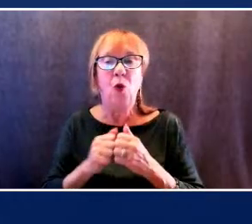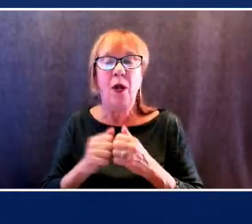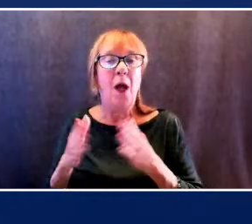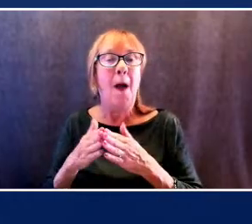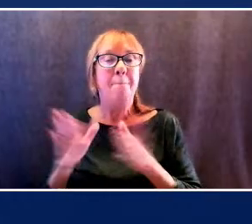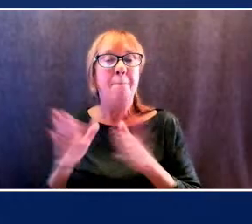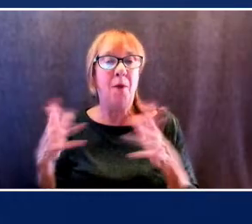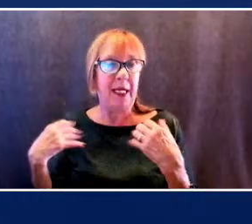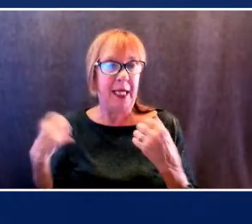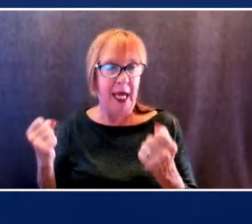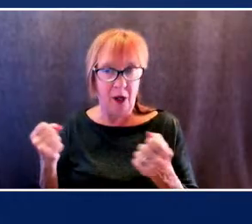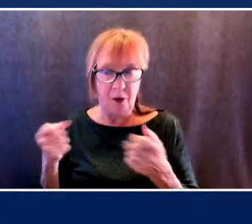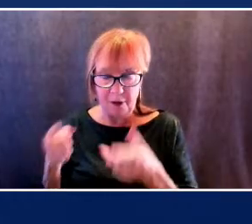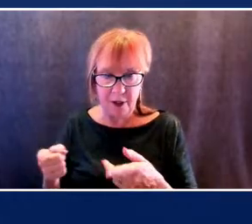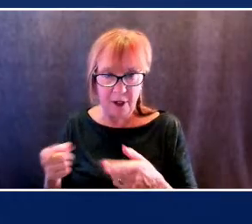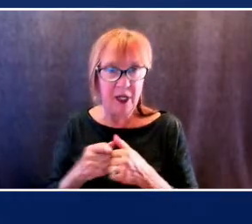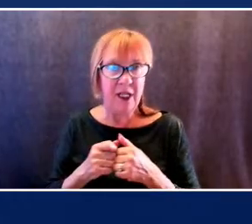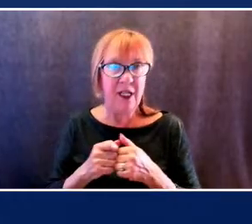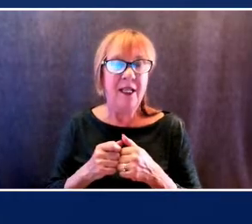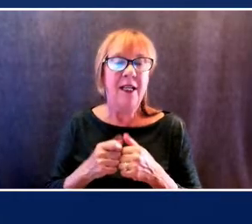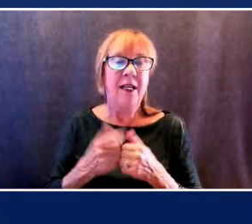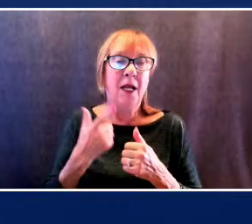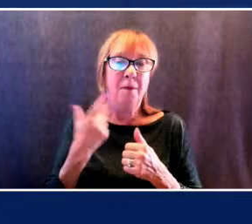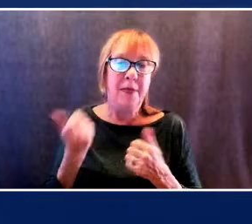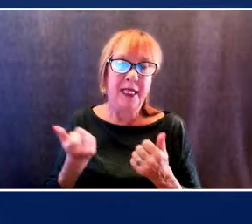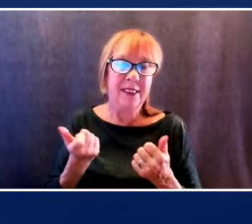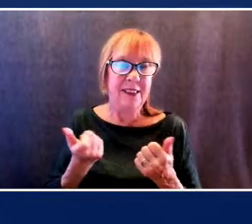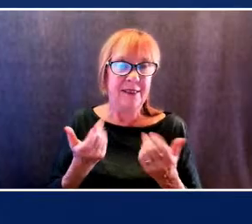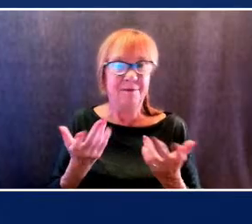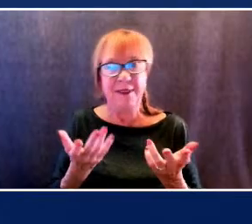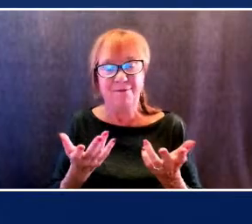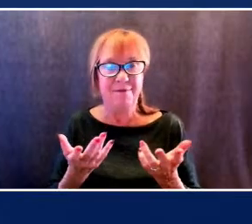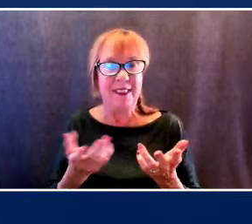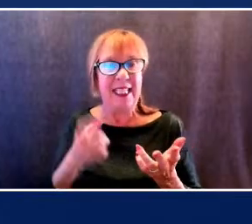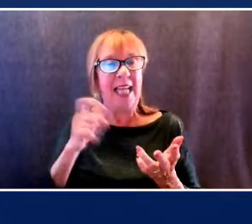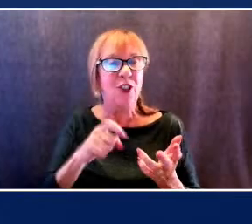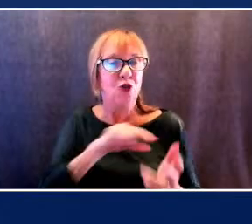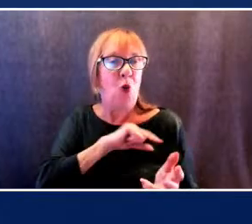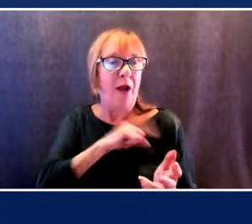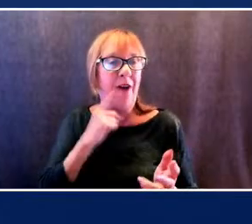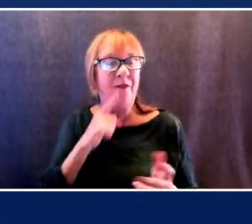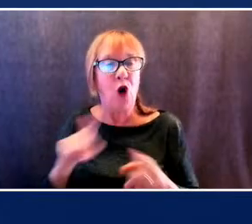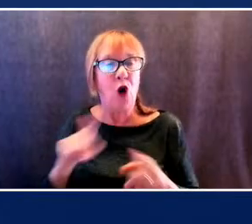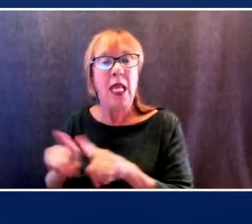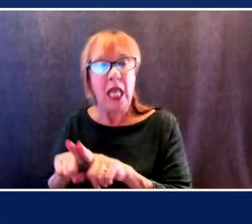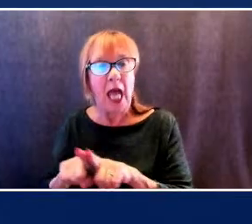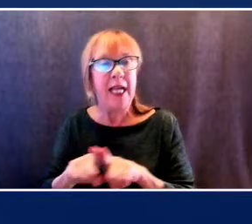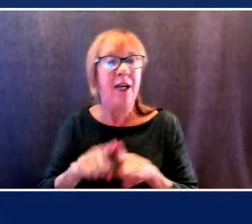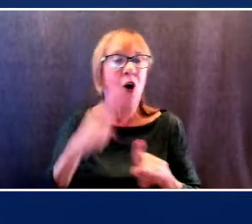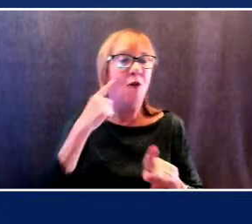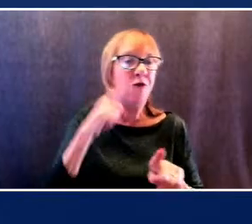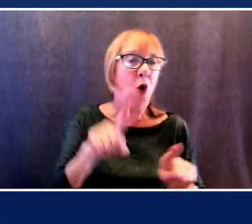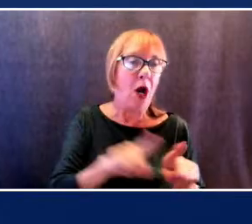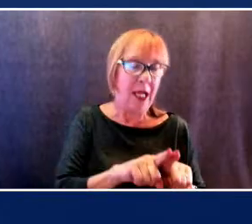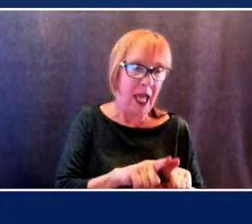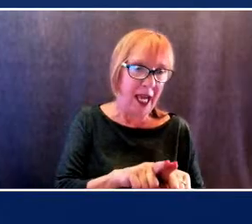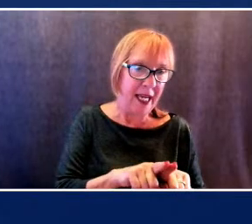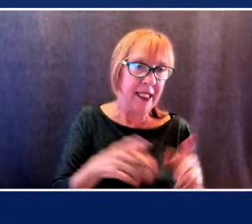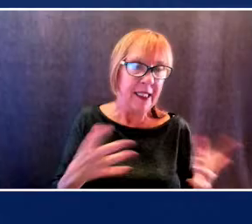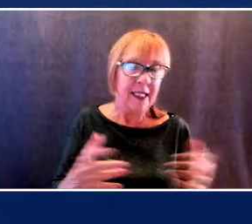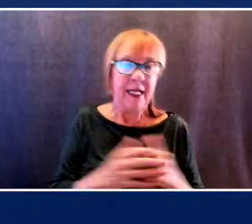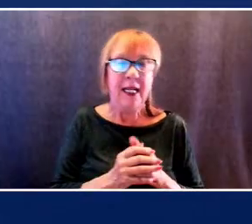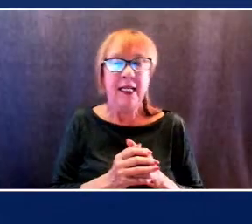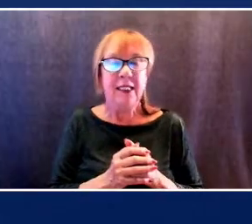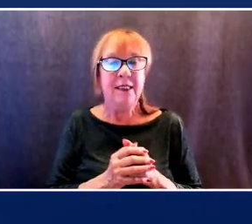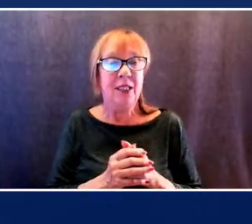submitted, like for like really is a planning term. And then for us, it'll just be to code, right? So whatever's allowed